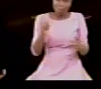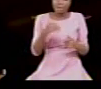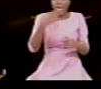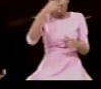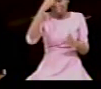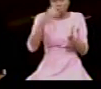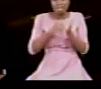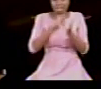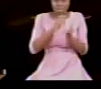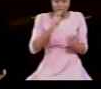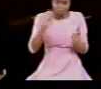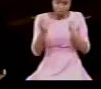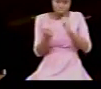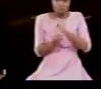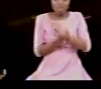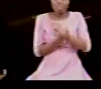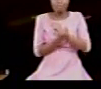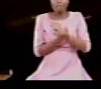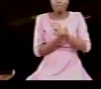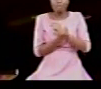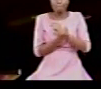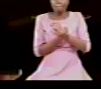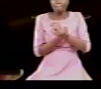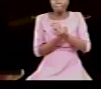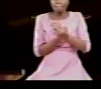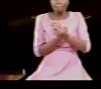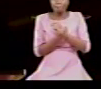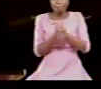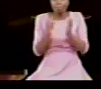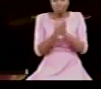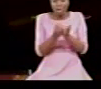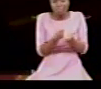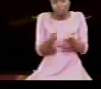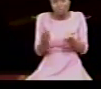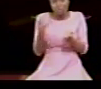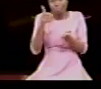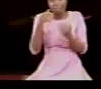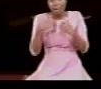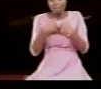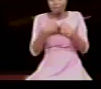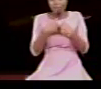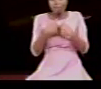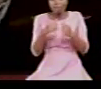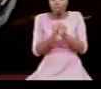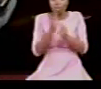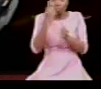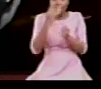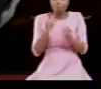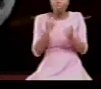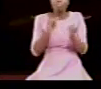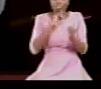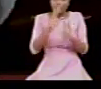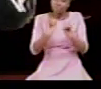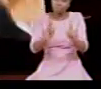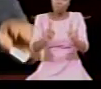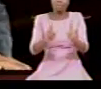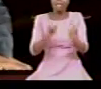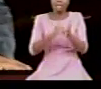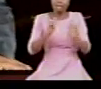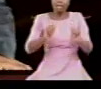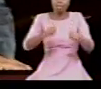has transformed. That few you have with God in it is all right. You can go to